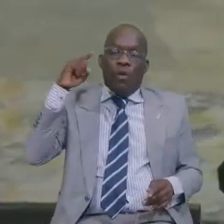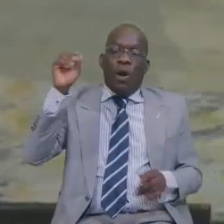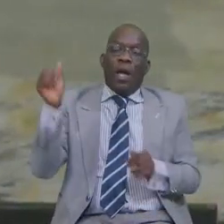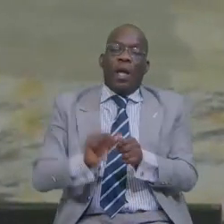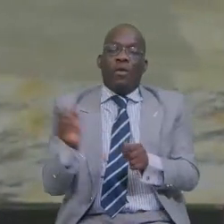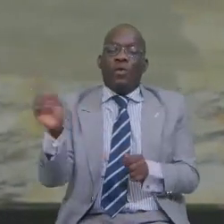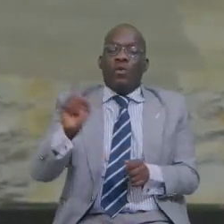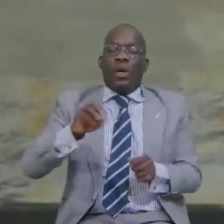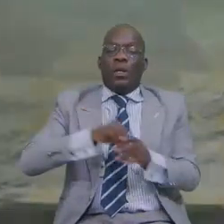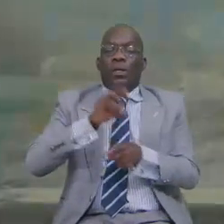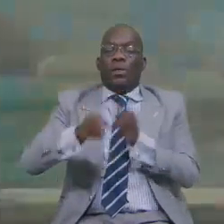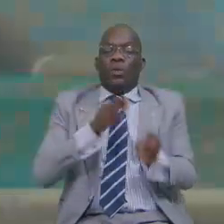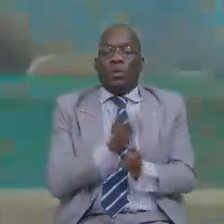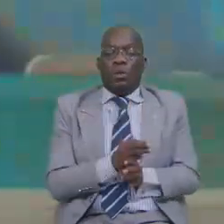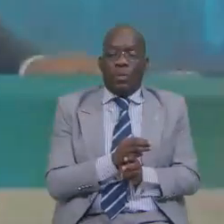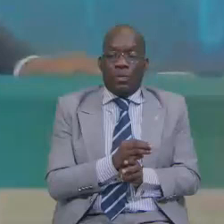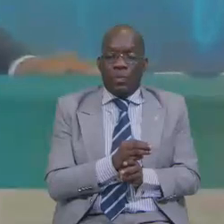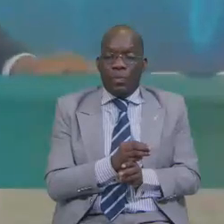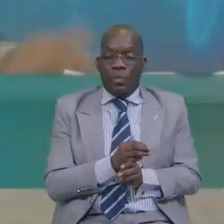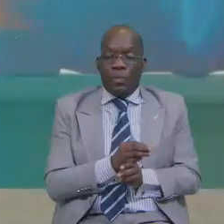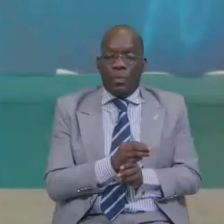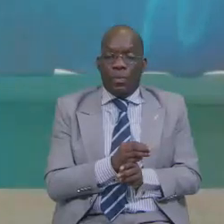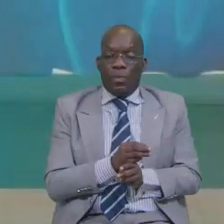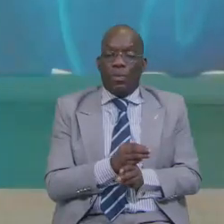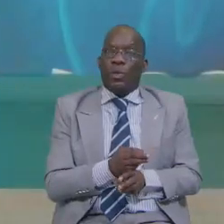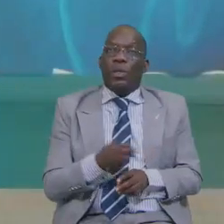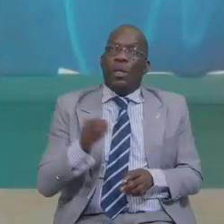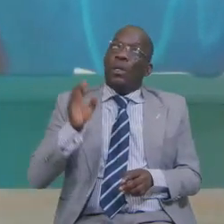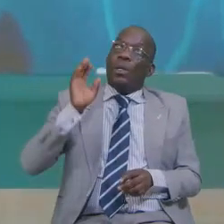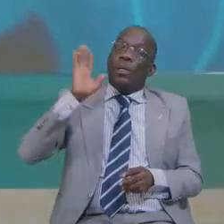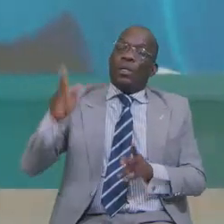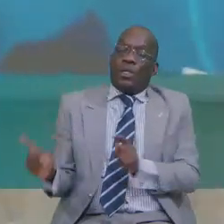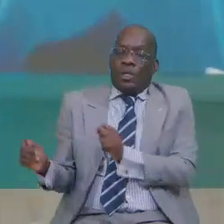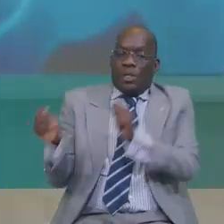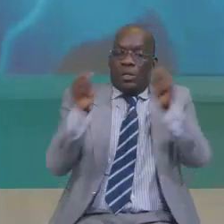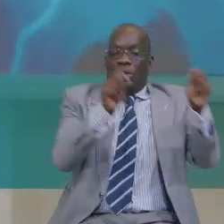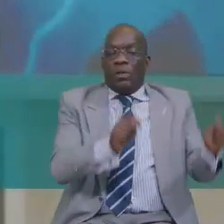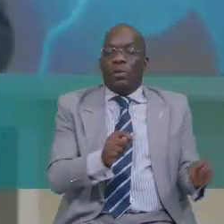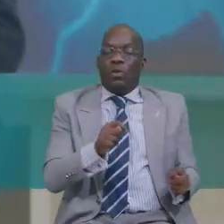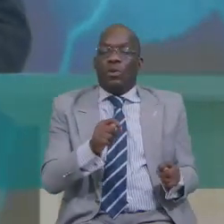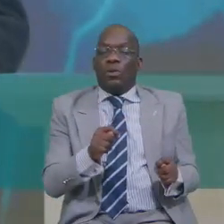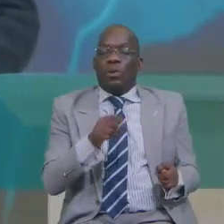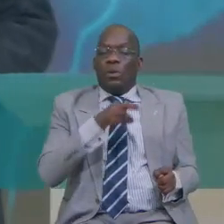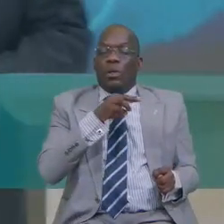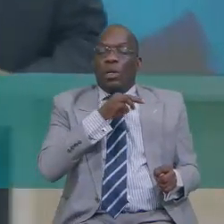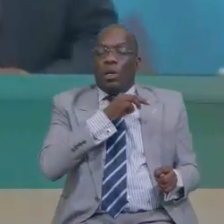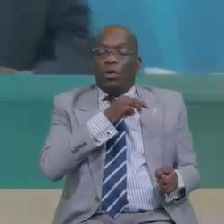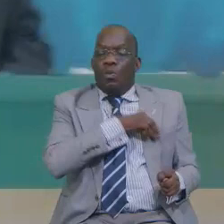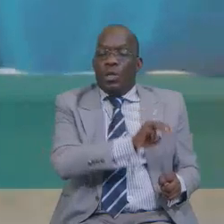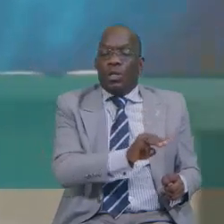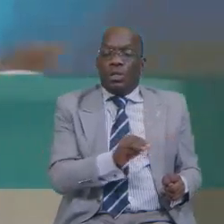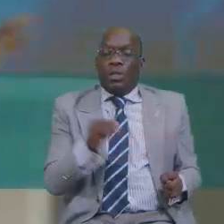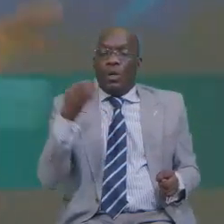ministry of teaching and training the saints and training his servants. He